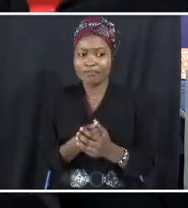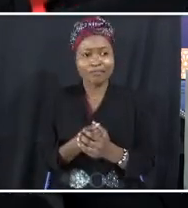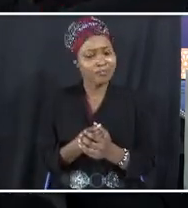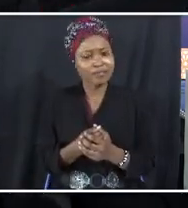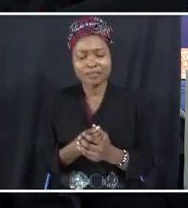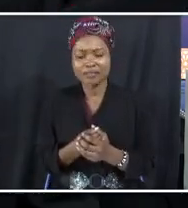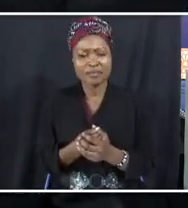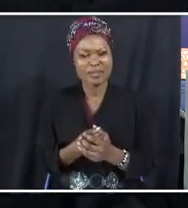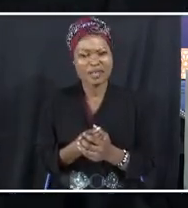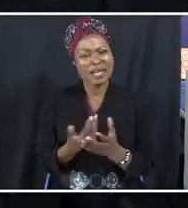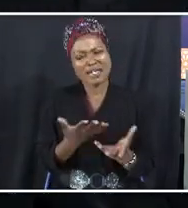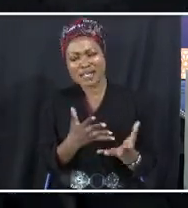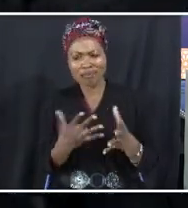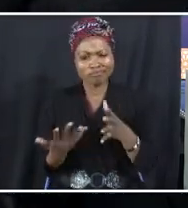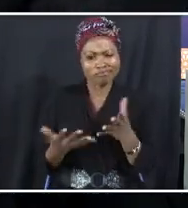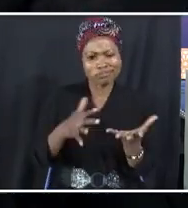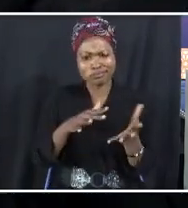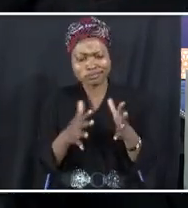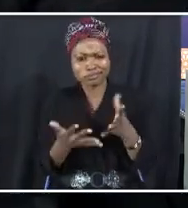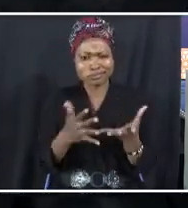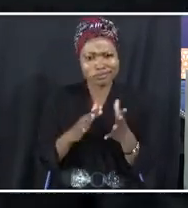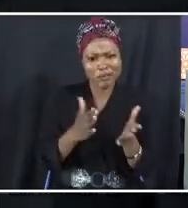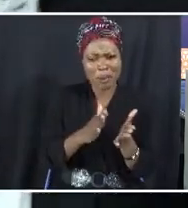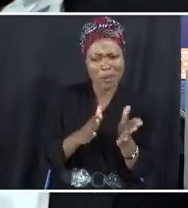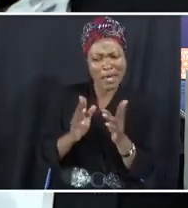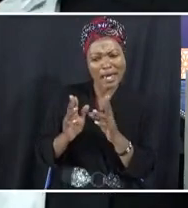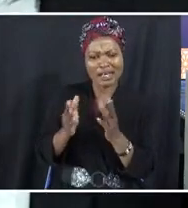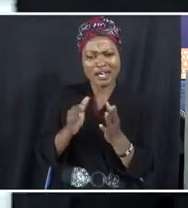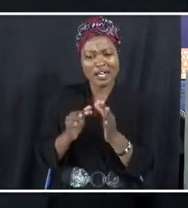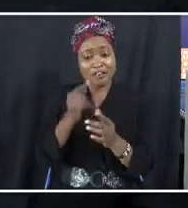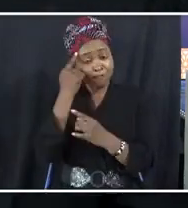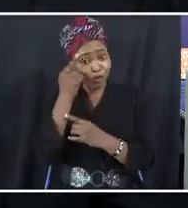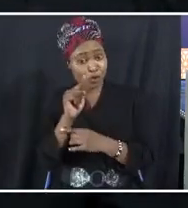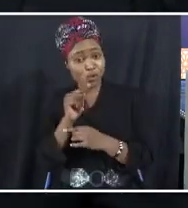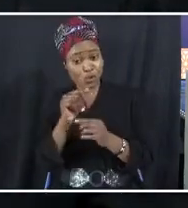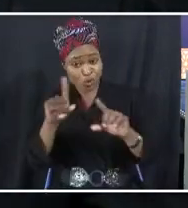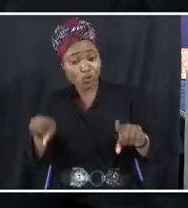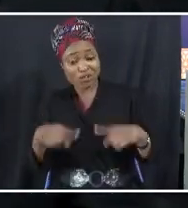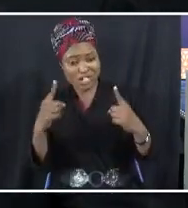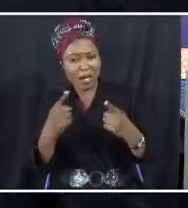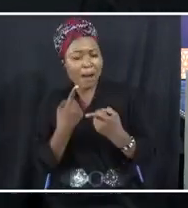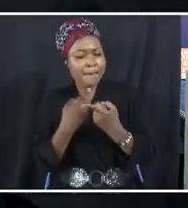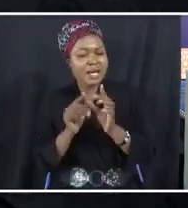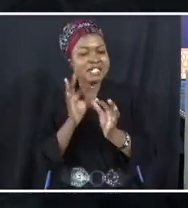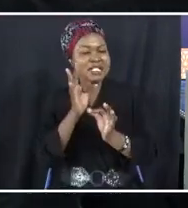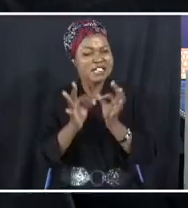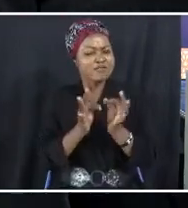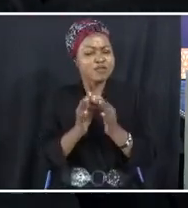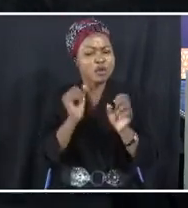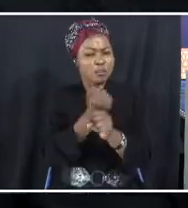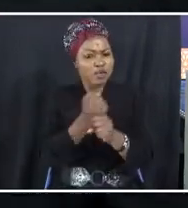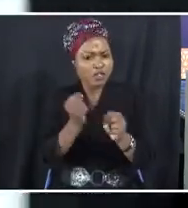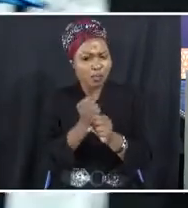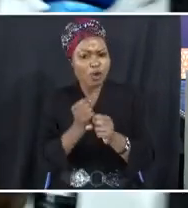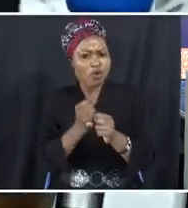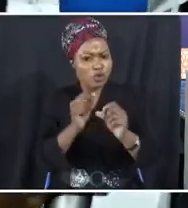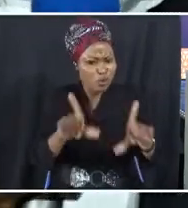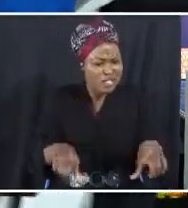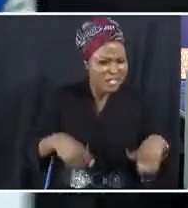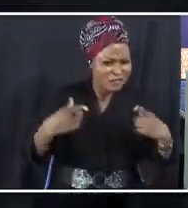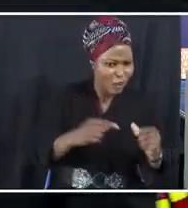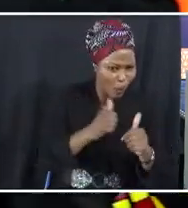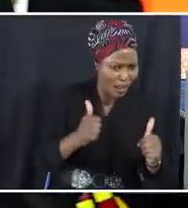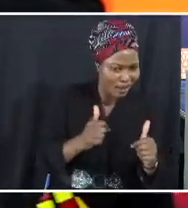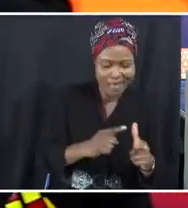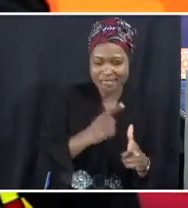like, you know, a jungle where it is survival for the fittest. And therefore, if you cannot cope,